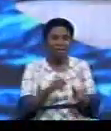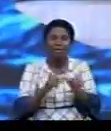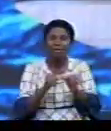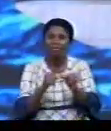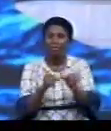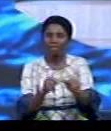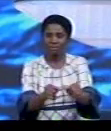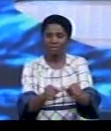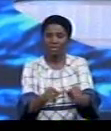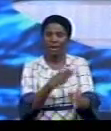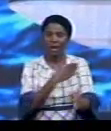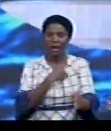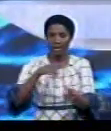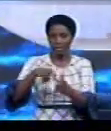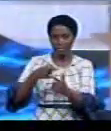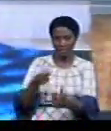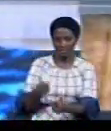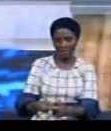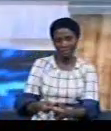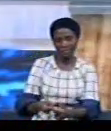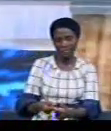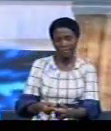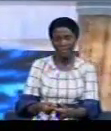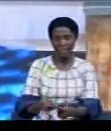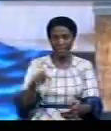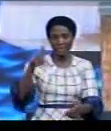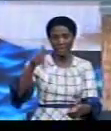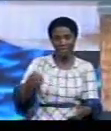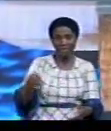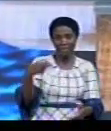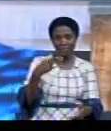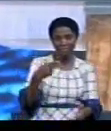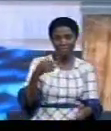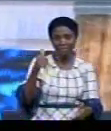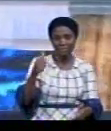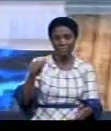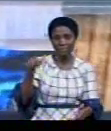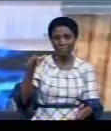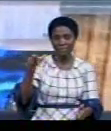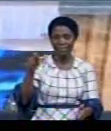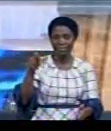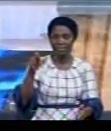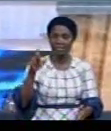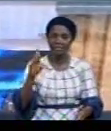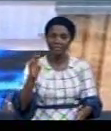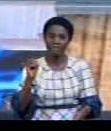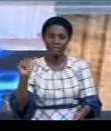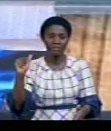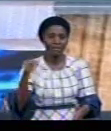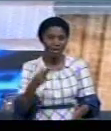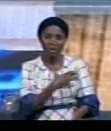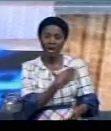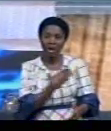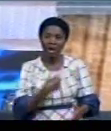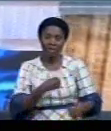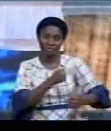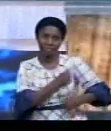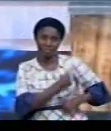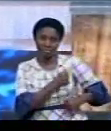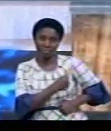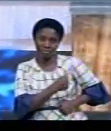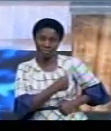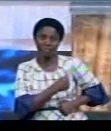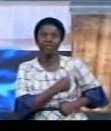and the Egyptian chariot said, who can do that too? What an Israelite can